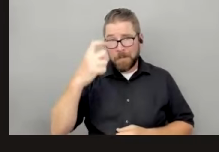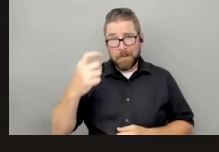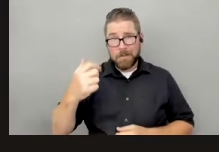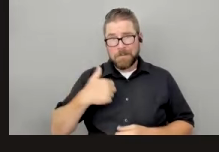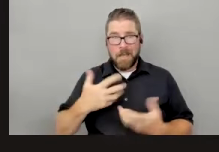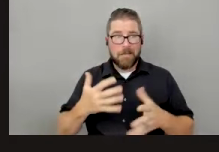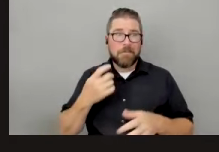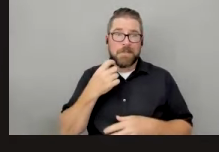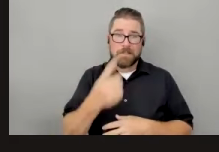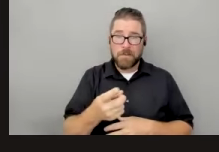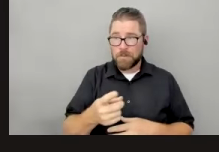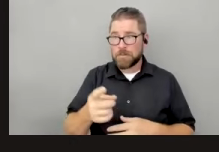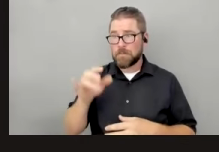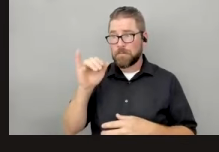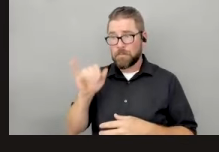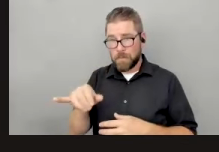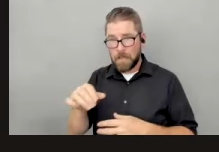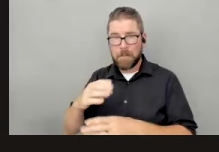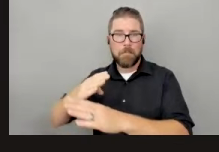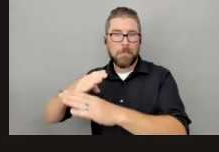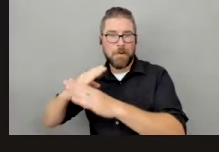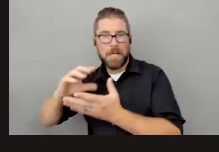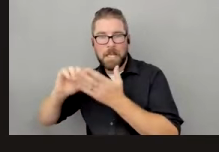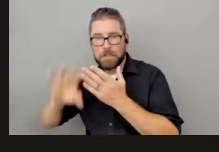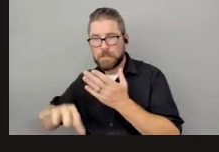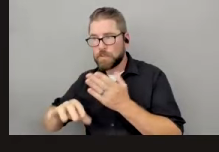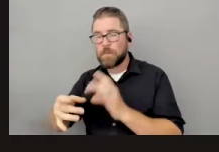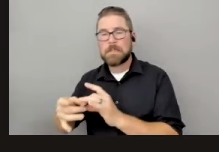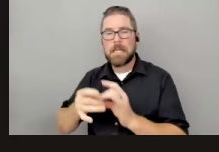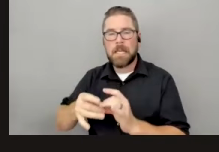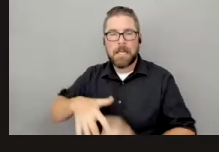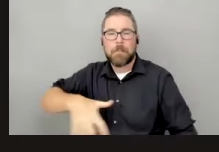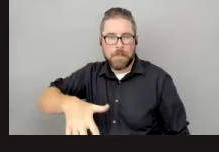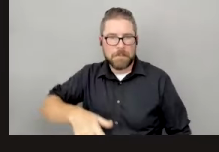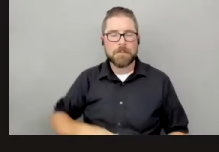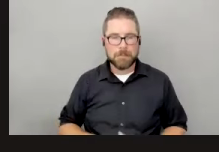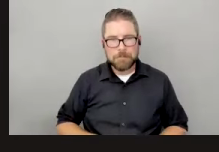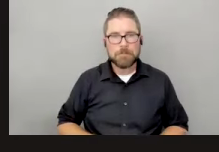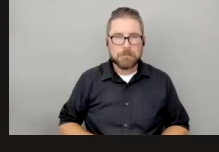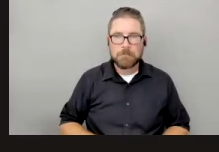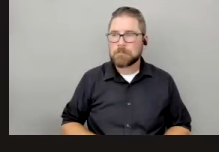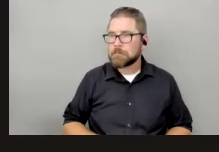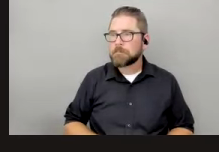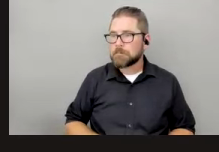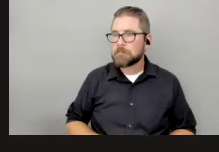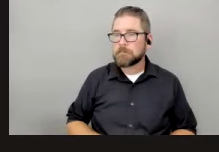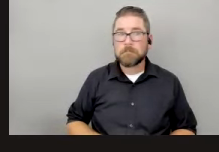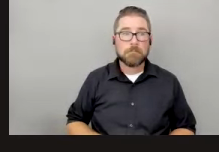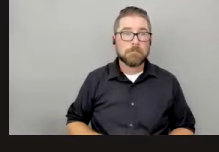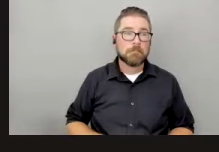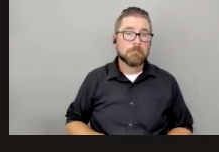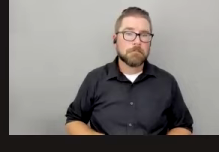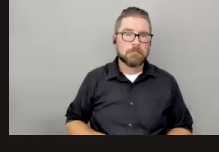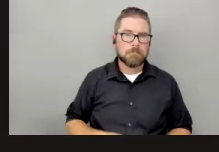students from discrimination based on their pregnancy-related condition. And, the comment that the professor made,